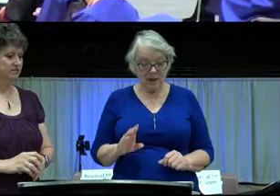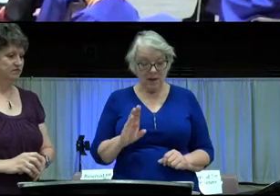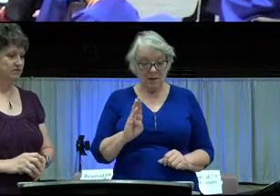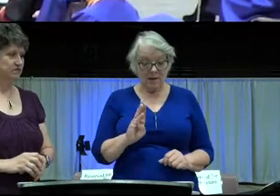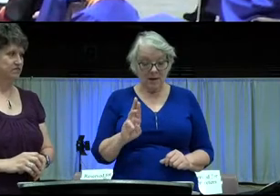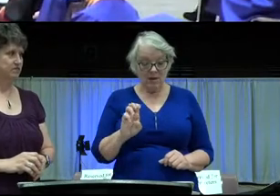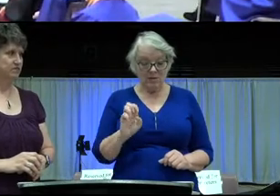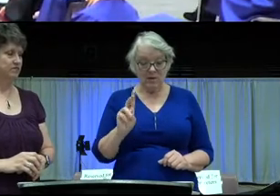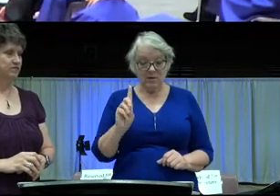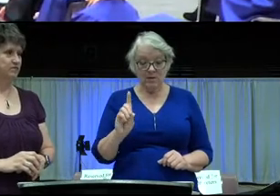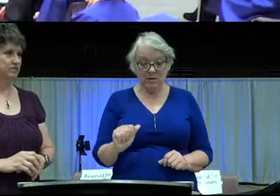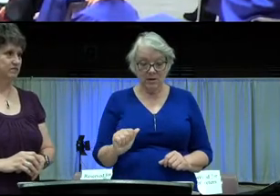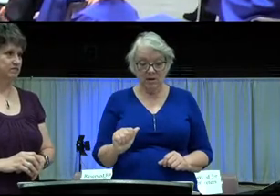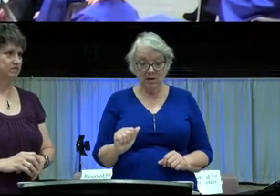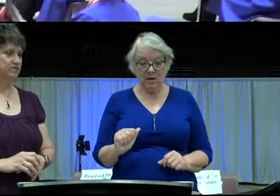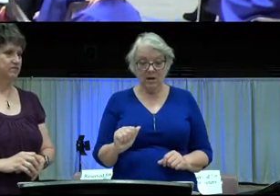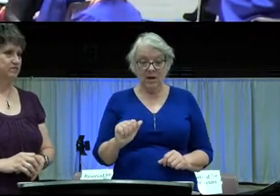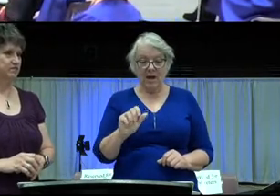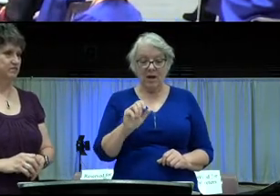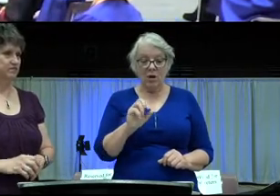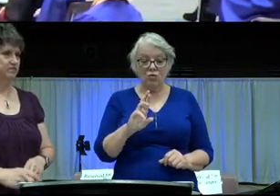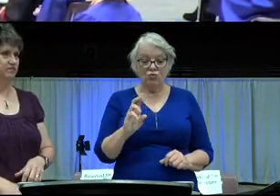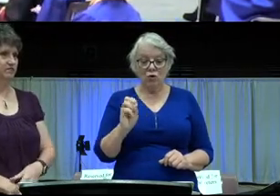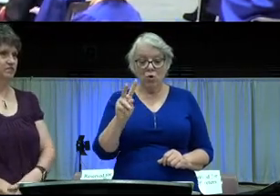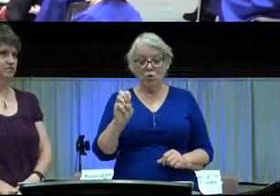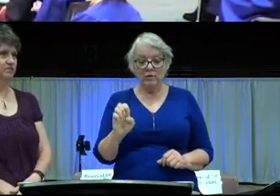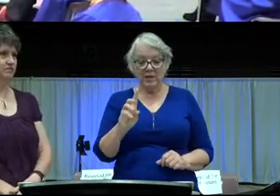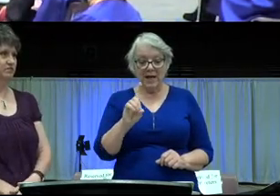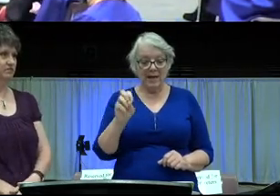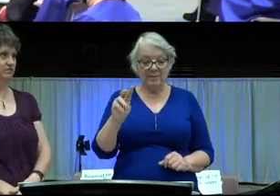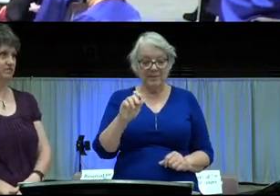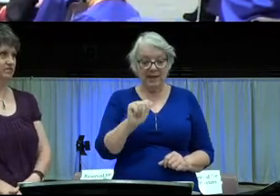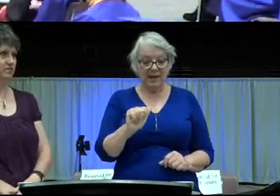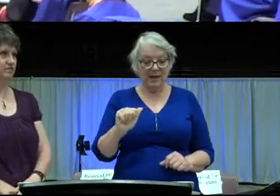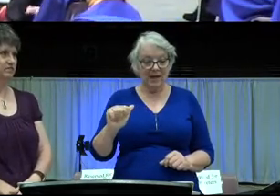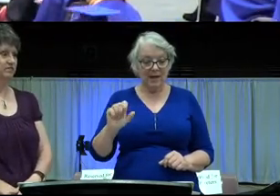Brenda Rose Adams, Associate of Science, General Education.